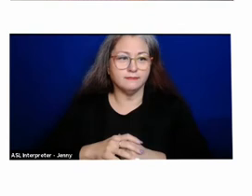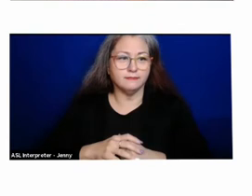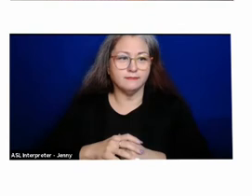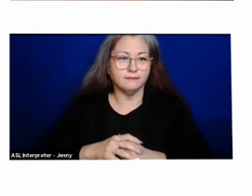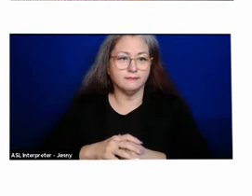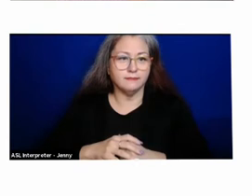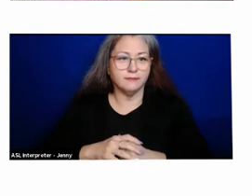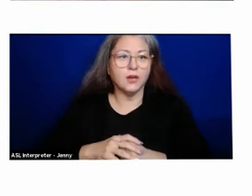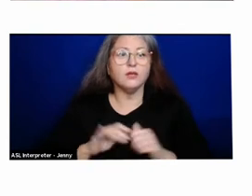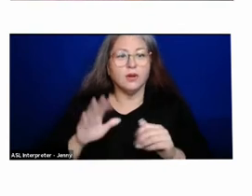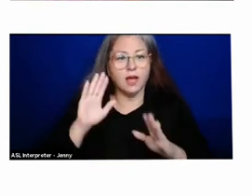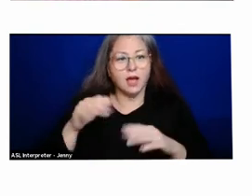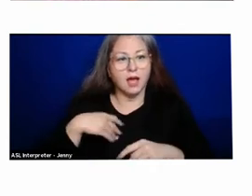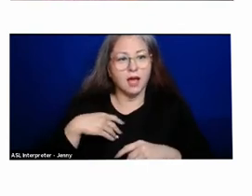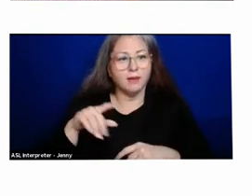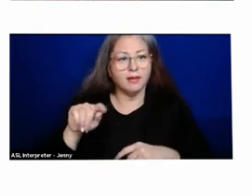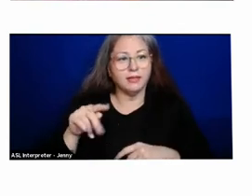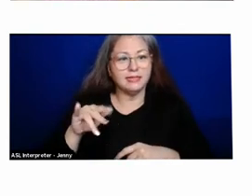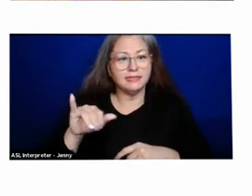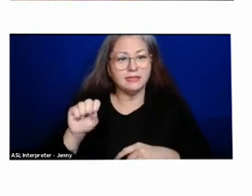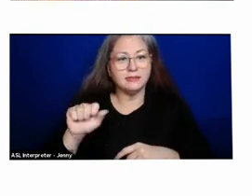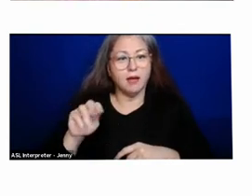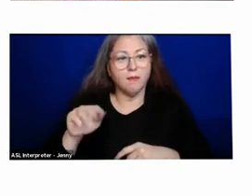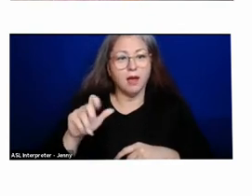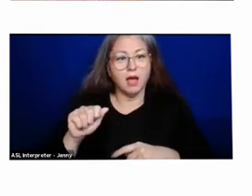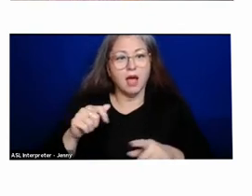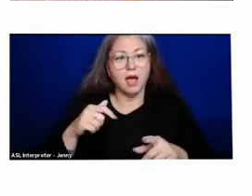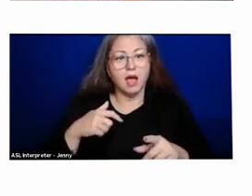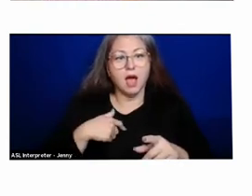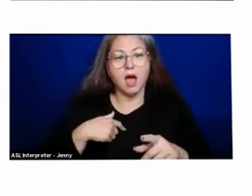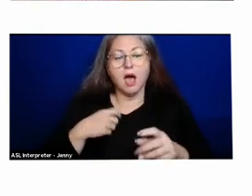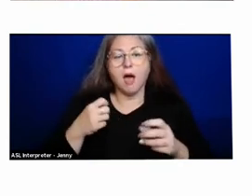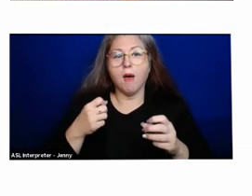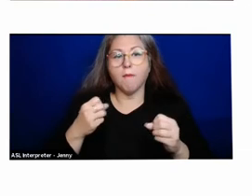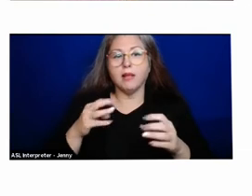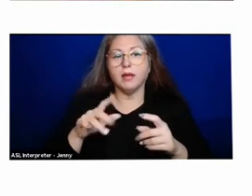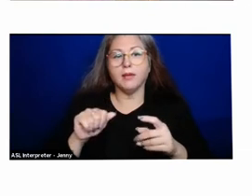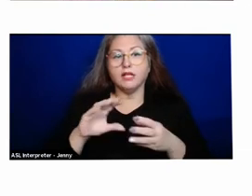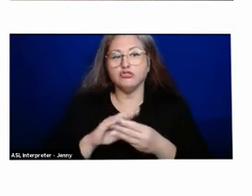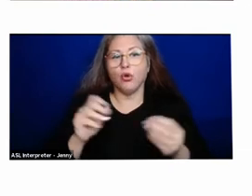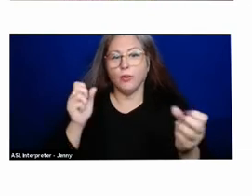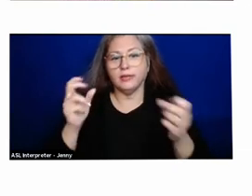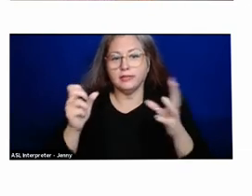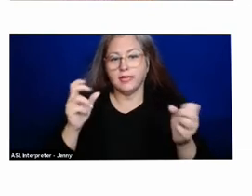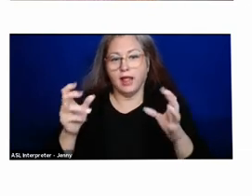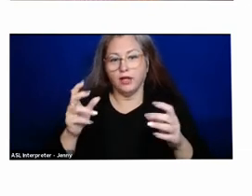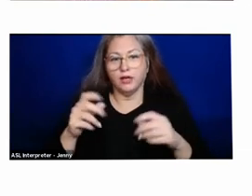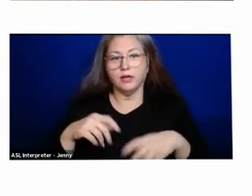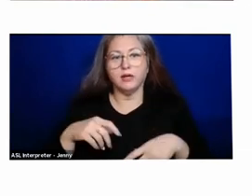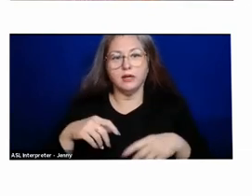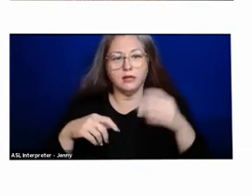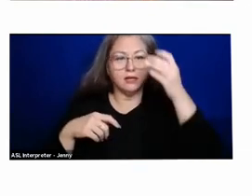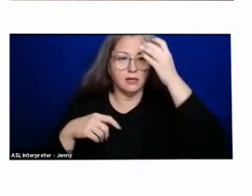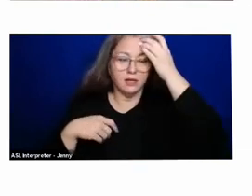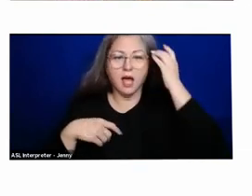Hi, I'm Nikisi Seremaga. I'm a multimedia storyteller based out of Kampala. I'm